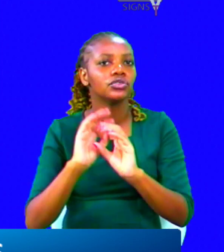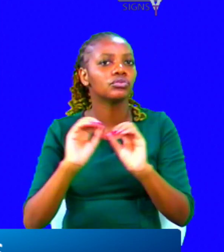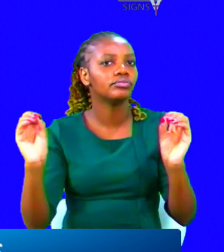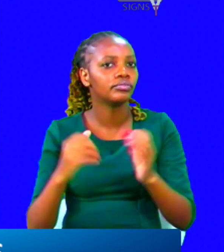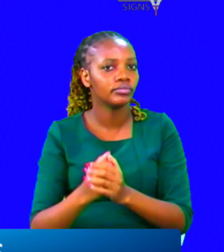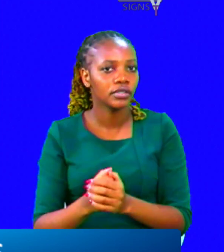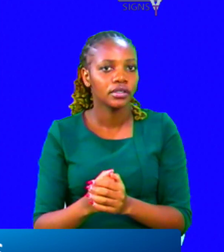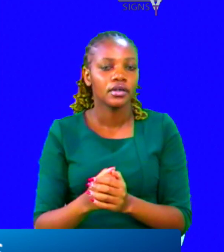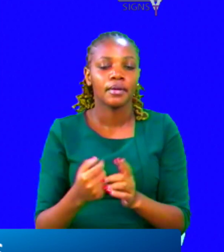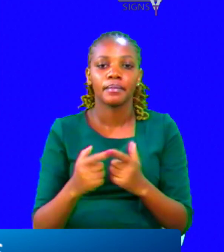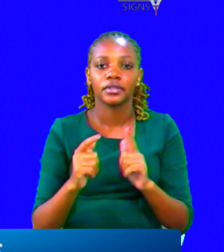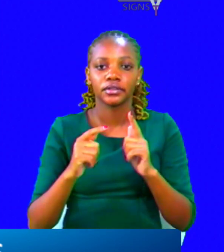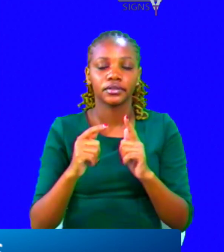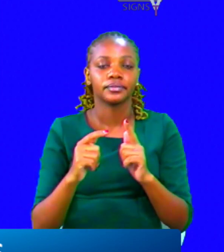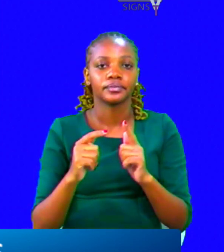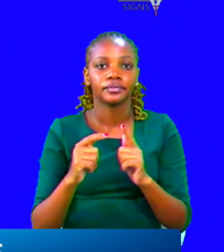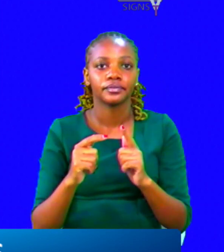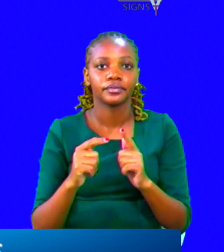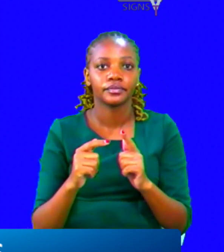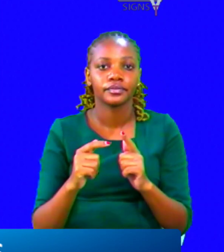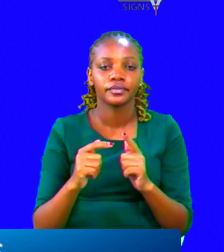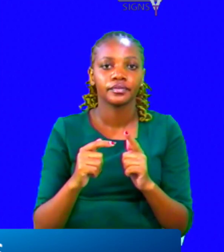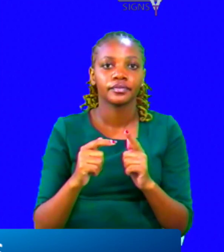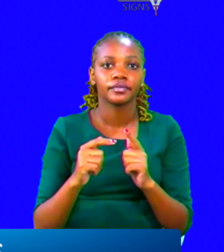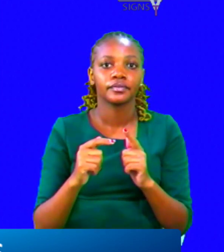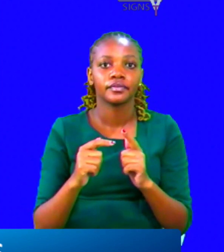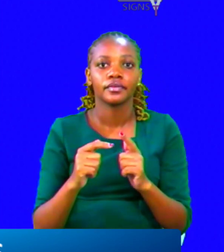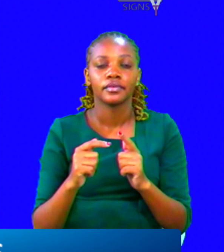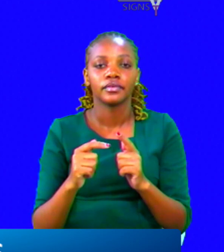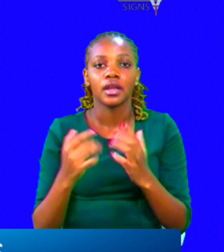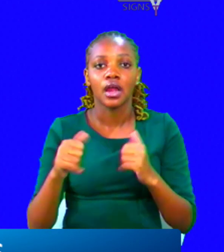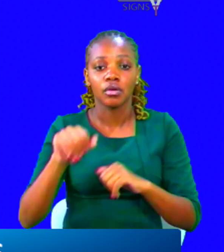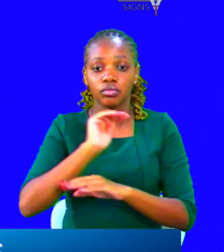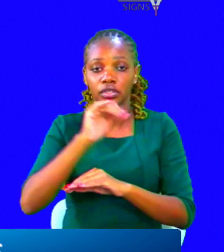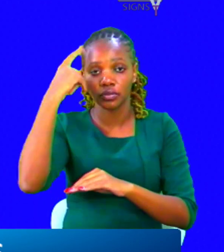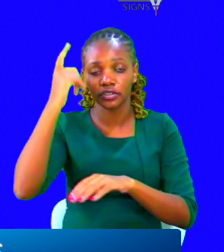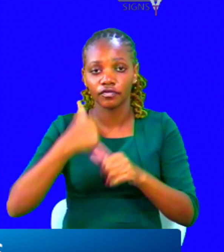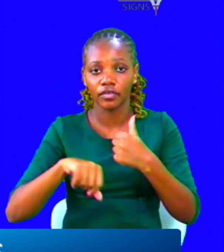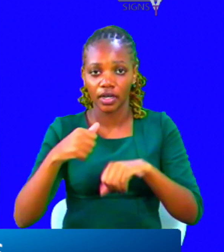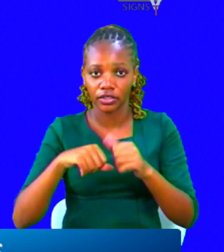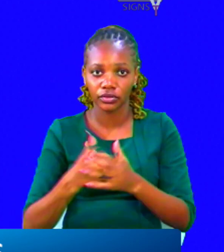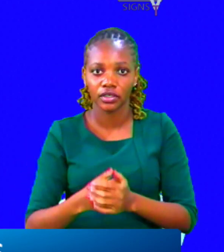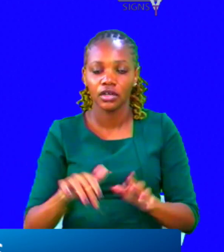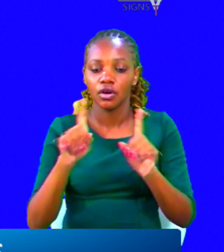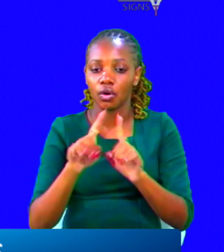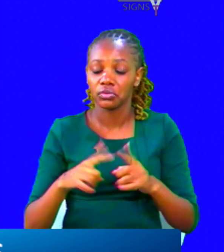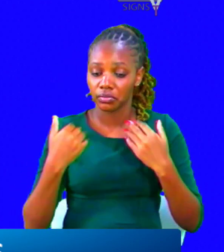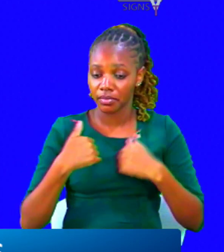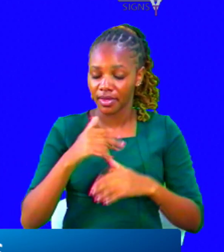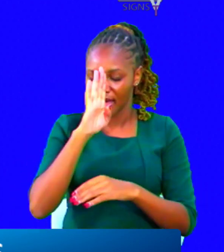issue before the Court of Appeal, could not have been an issue. And so that also goes for the cause of action, my